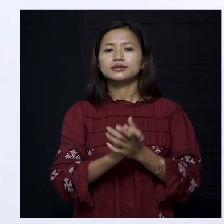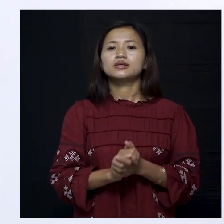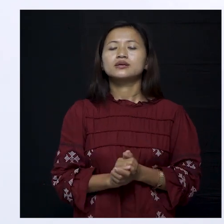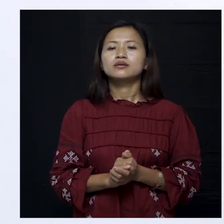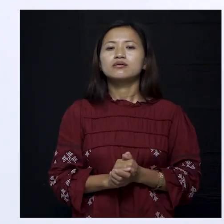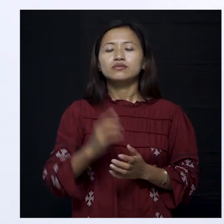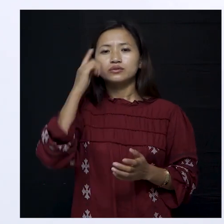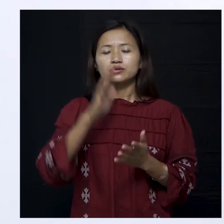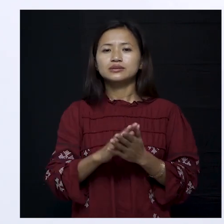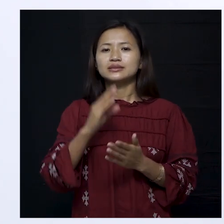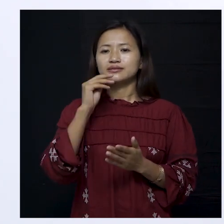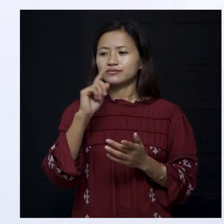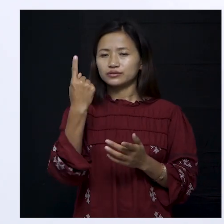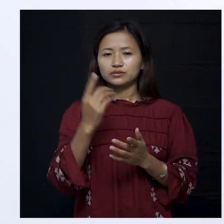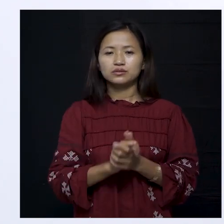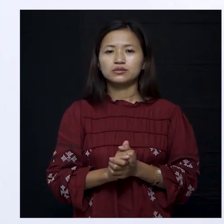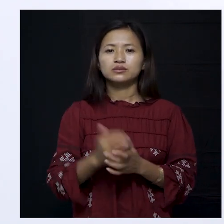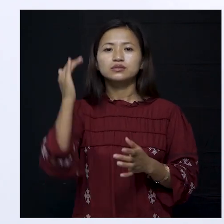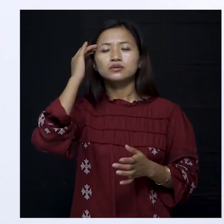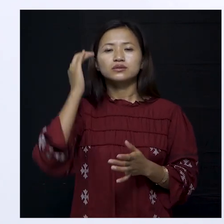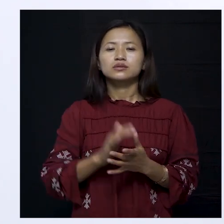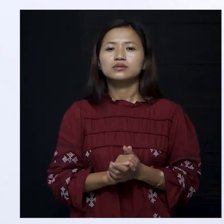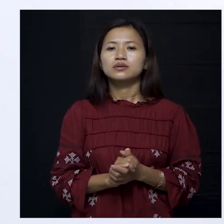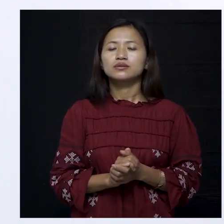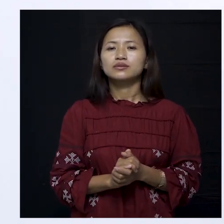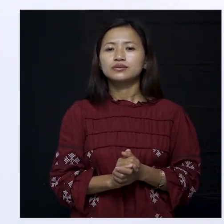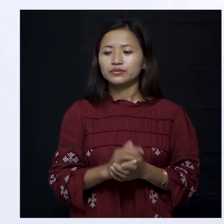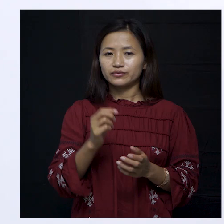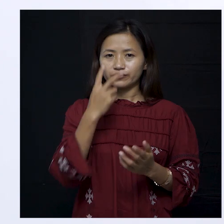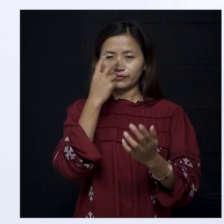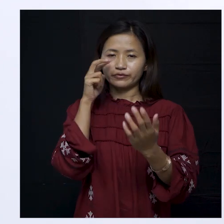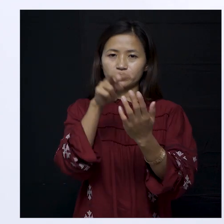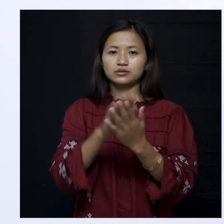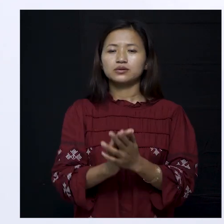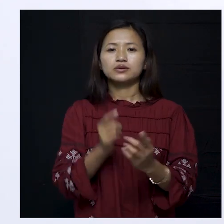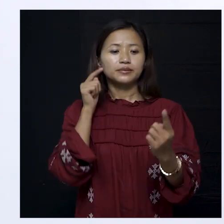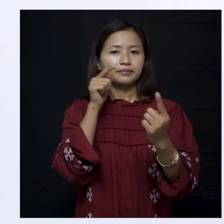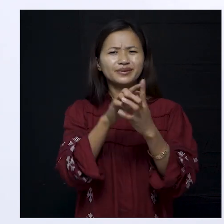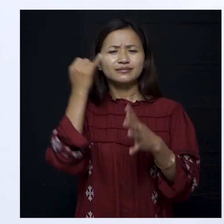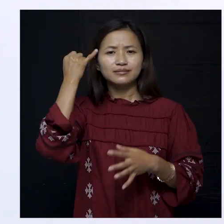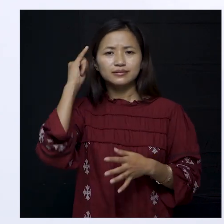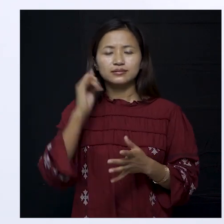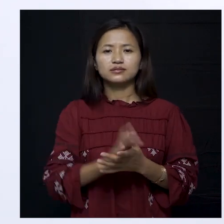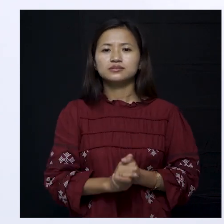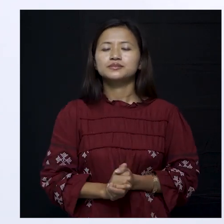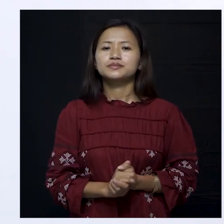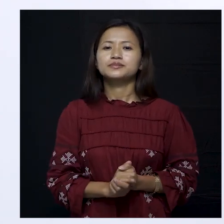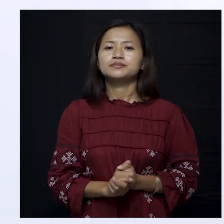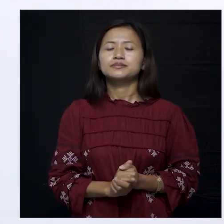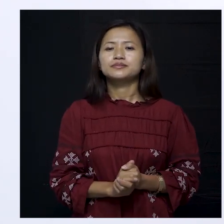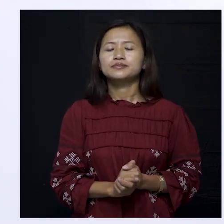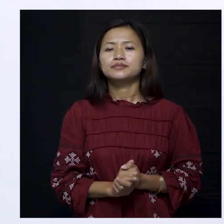speech writing, the first thing that we have to know is we have to be focused on the main idea, okay?